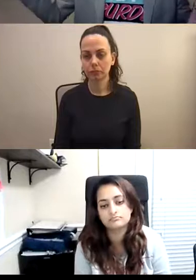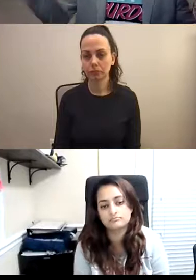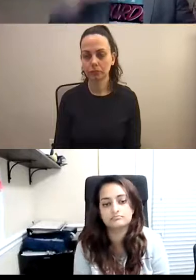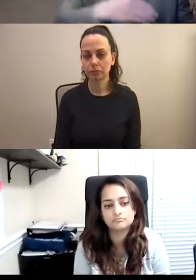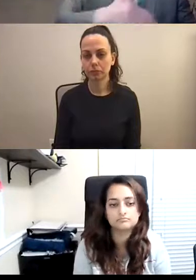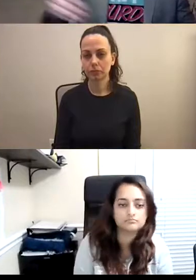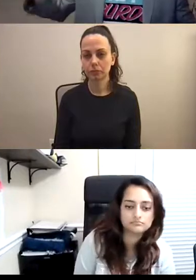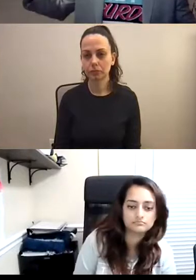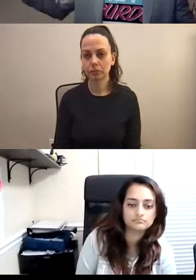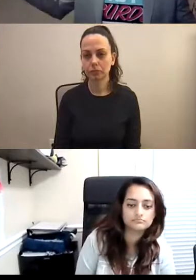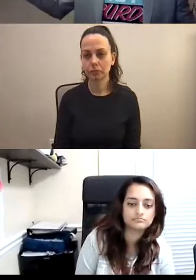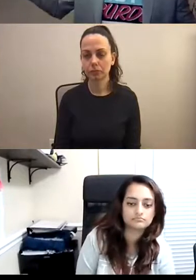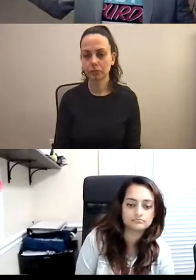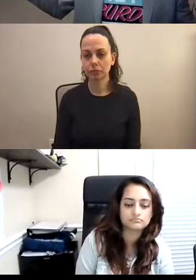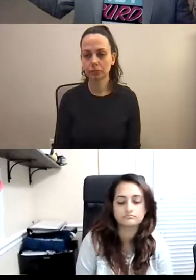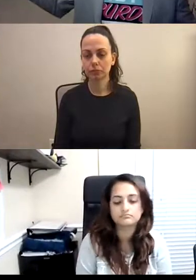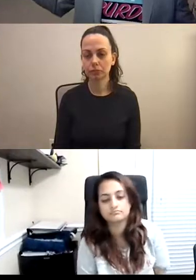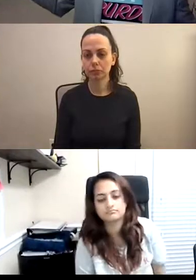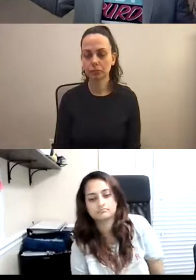not even have that be a chance.